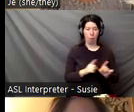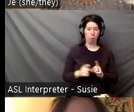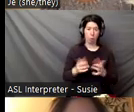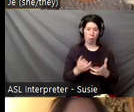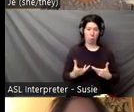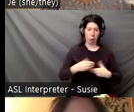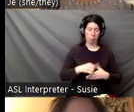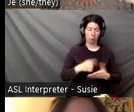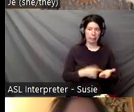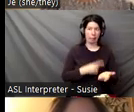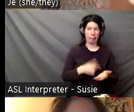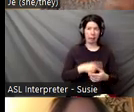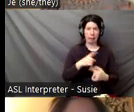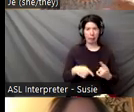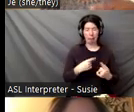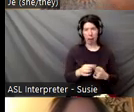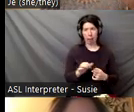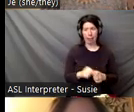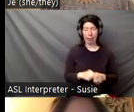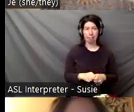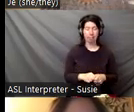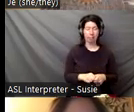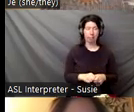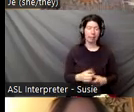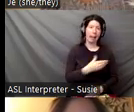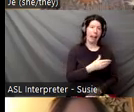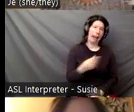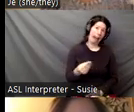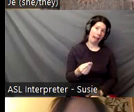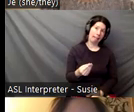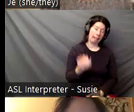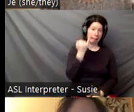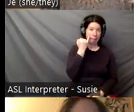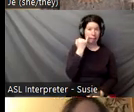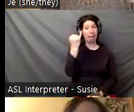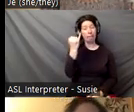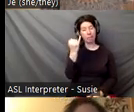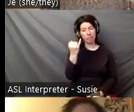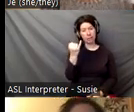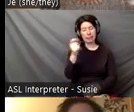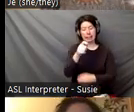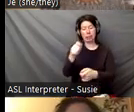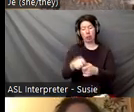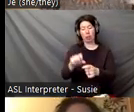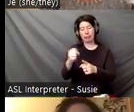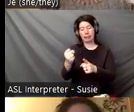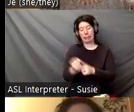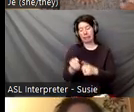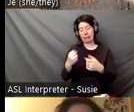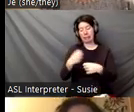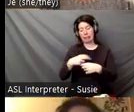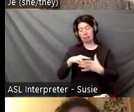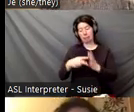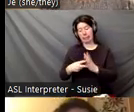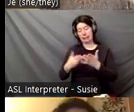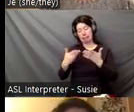include something about like, and if, you know, circumstances deem it necessary, they